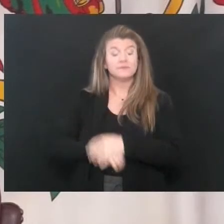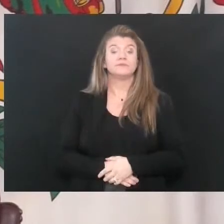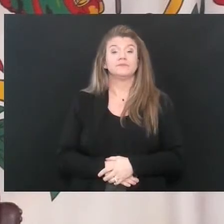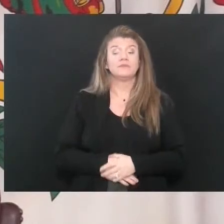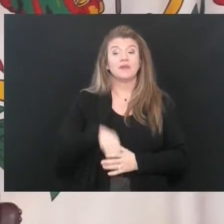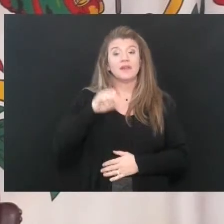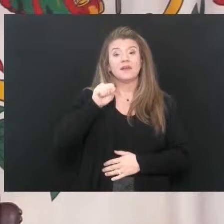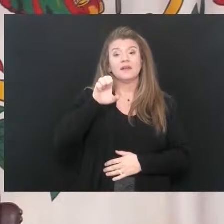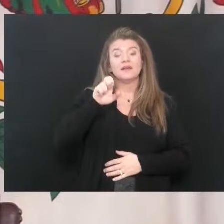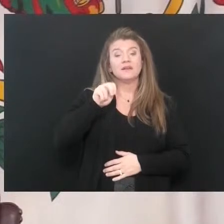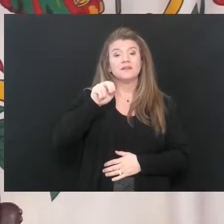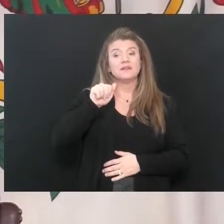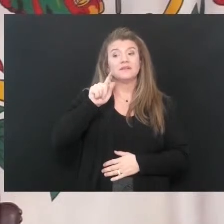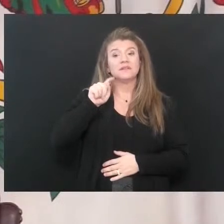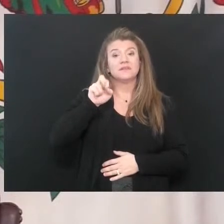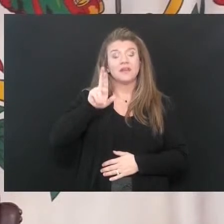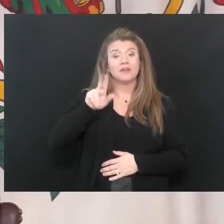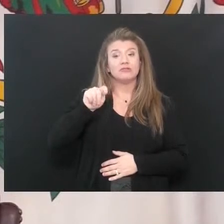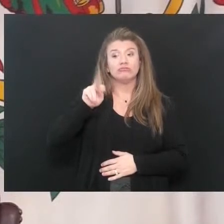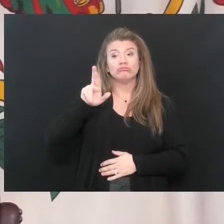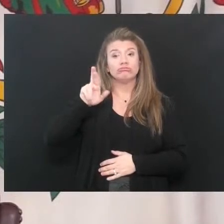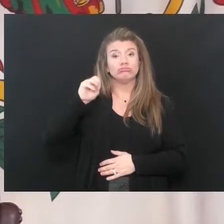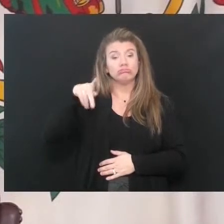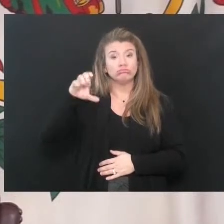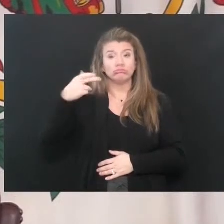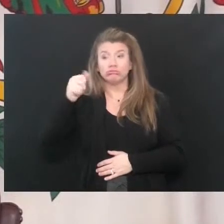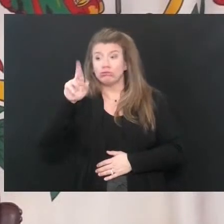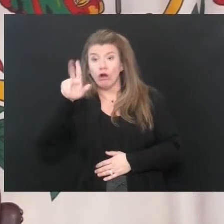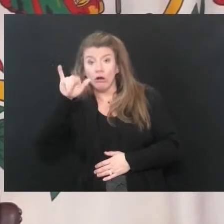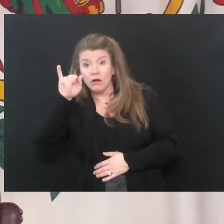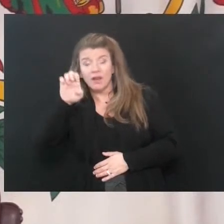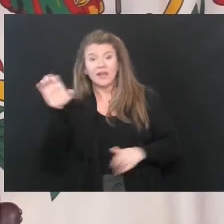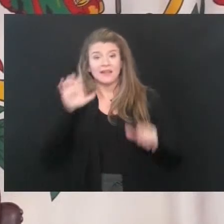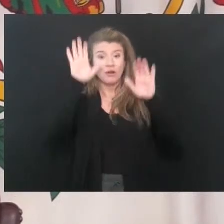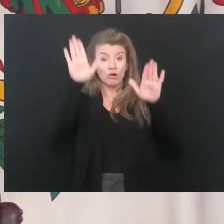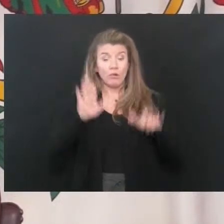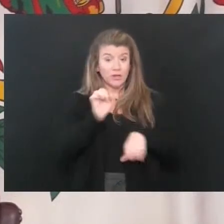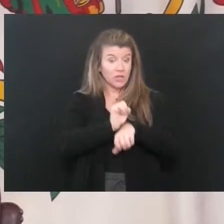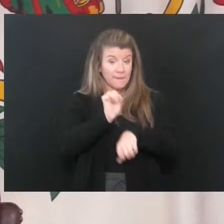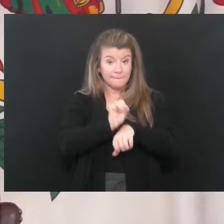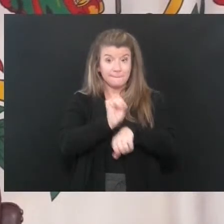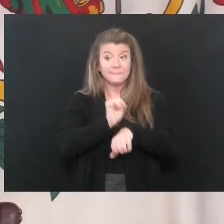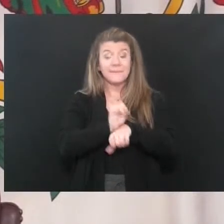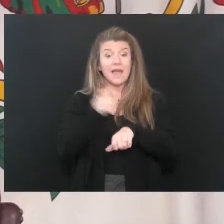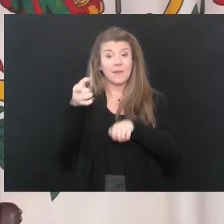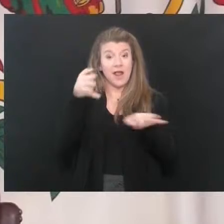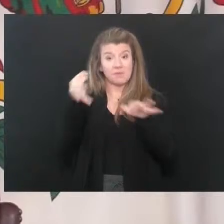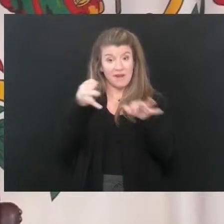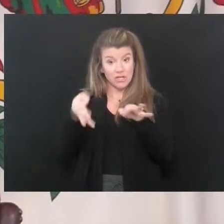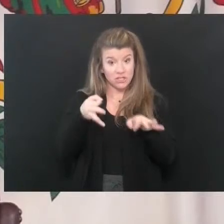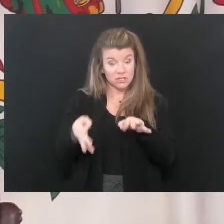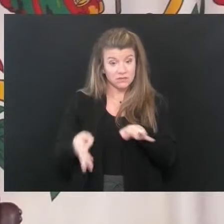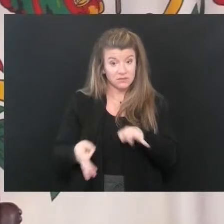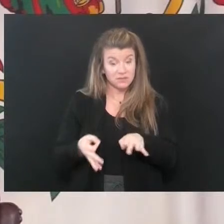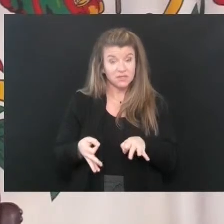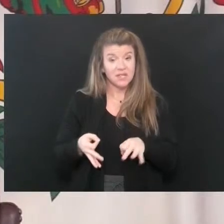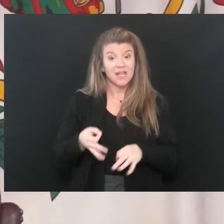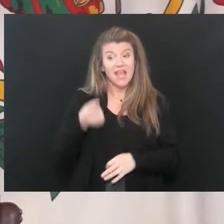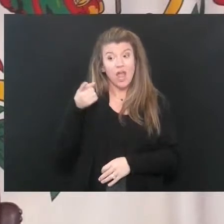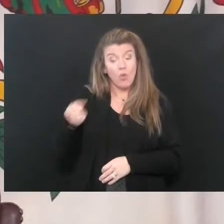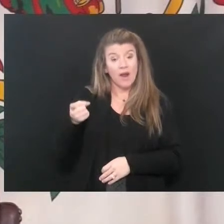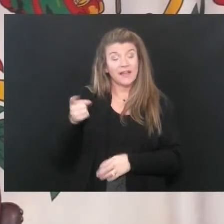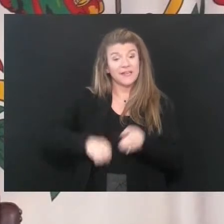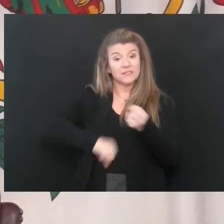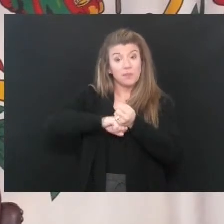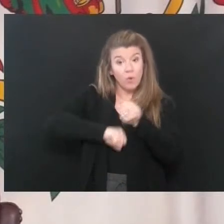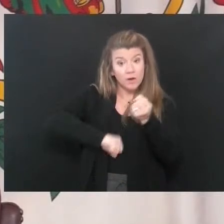Senator Trump Charlie did a great job, and from what I understand in the explanations and where he